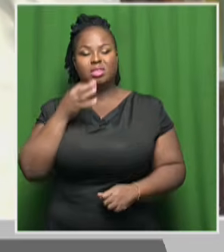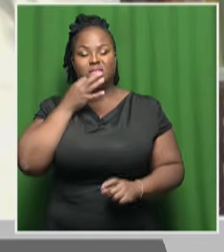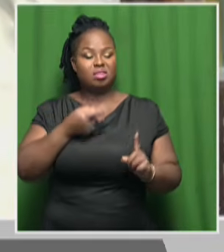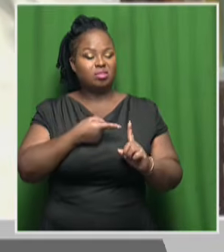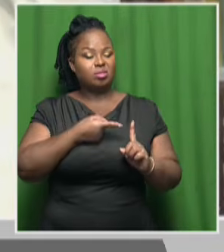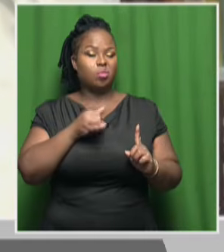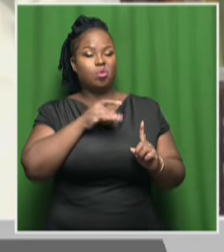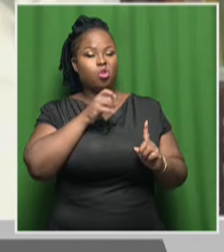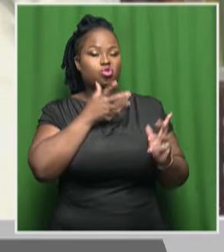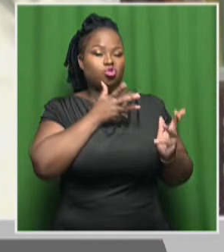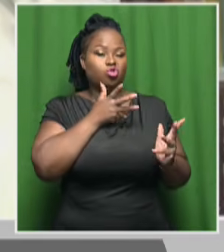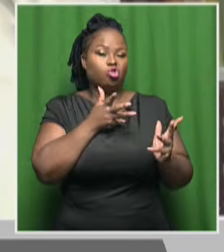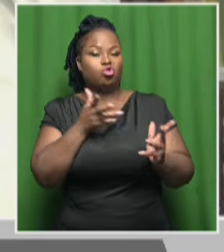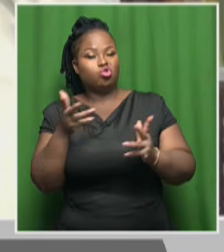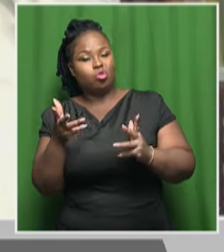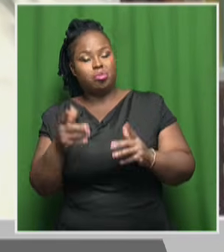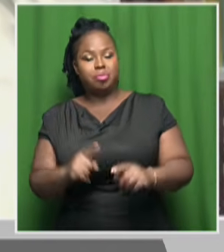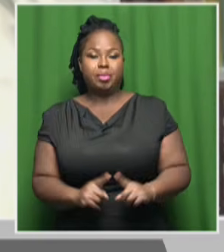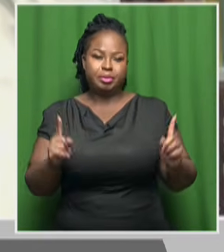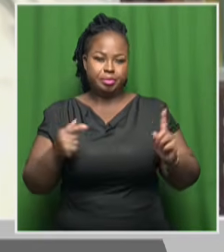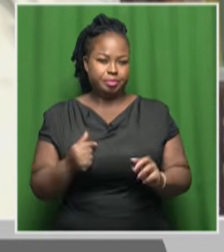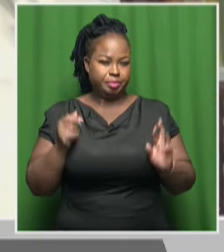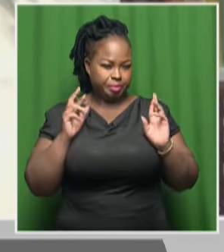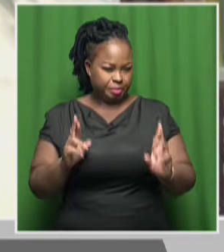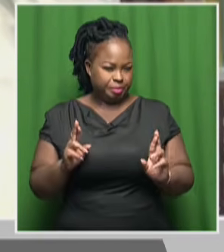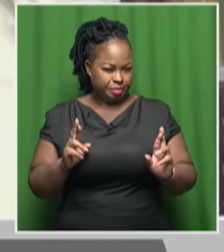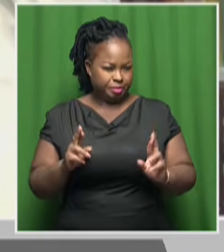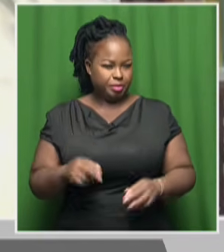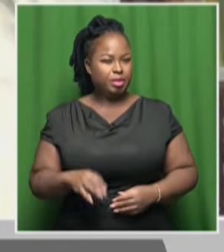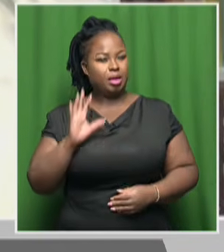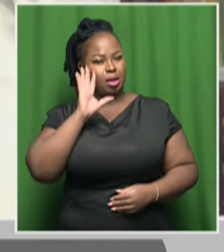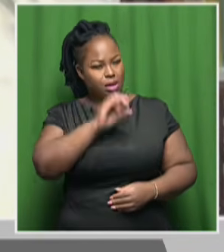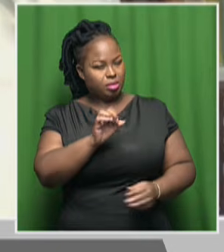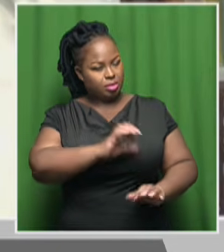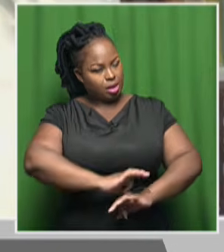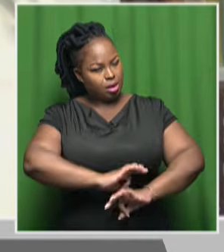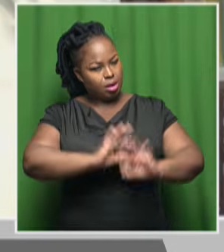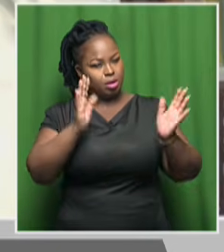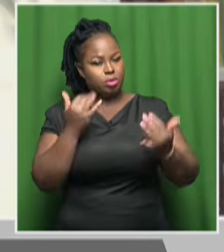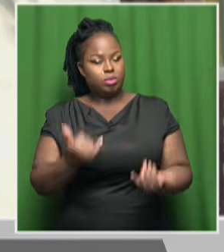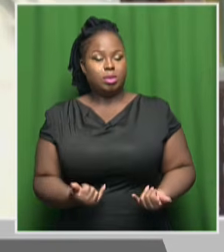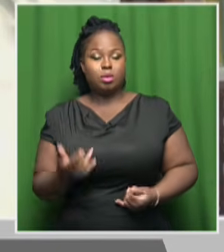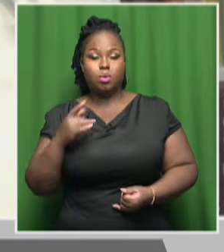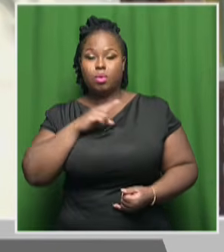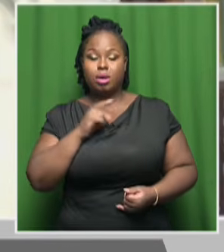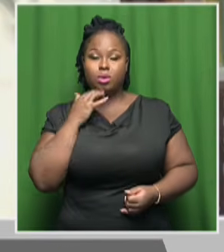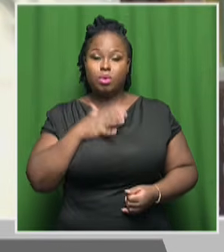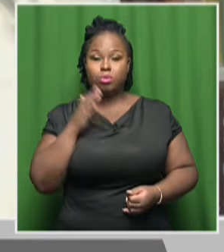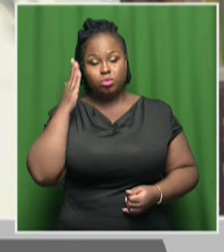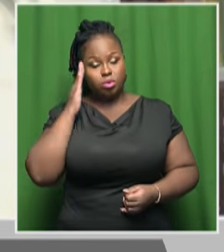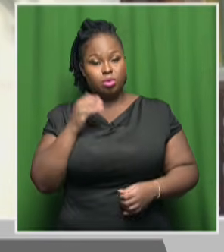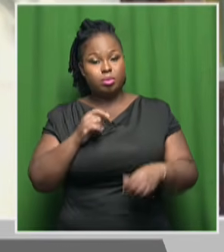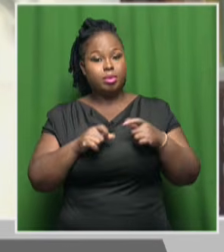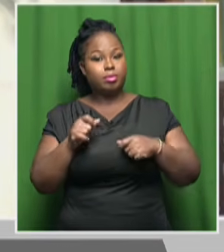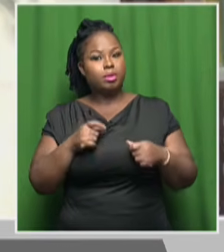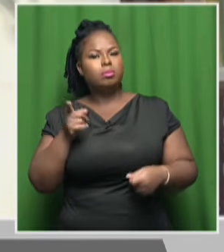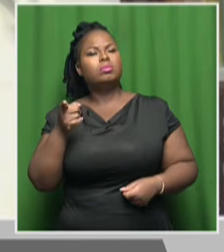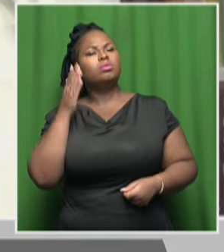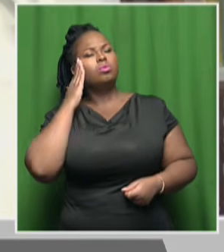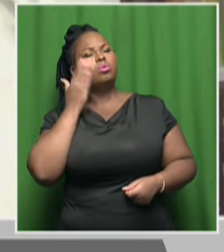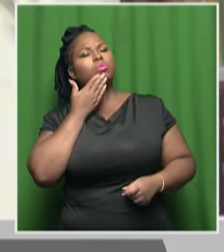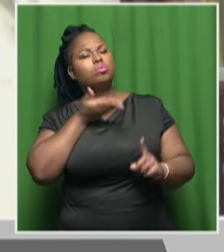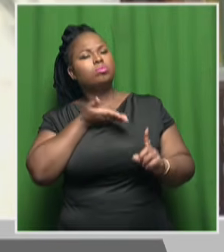is this, Paulo O'Sullivan is not that. I hope that question gets asked today, so that when questions are asked about this involvement, people must have a picture of who